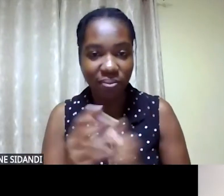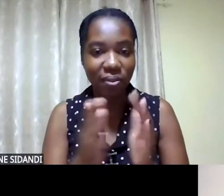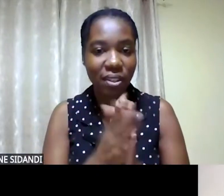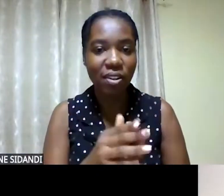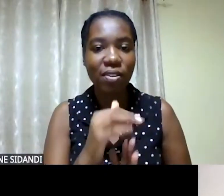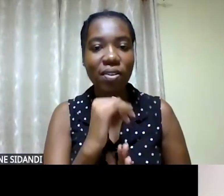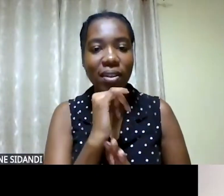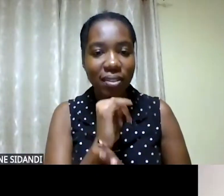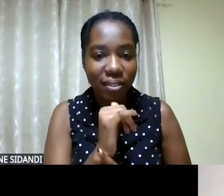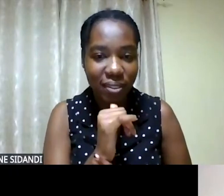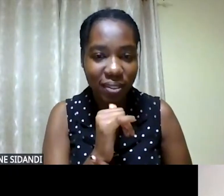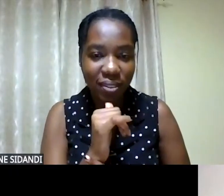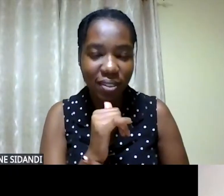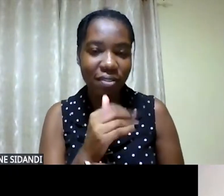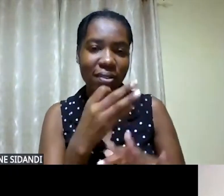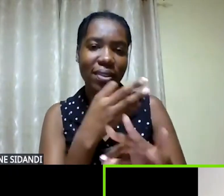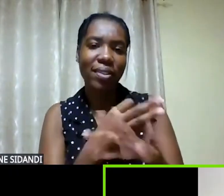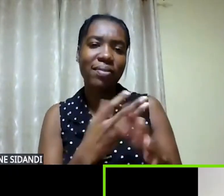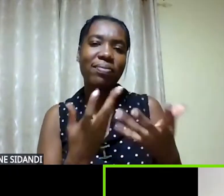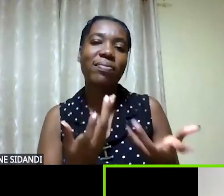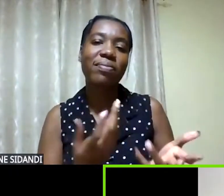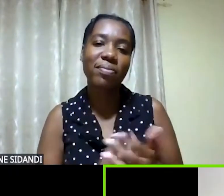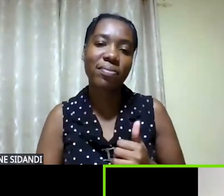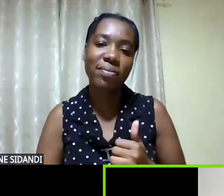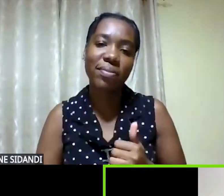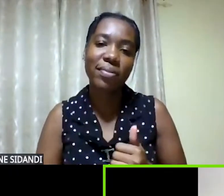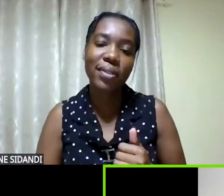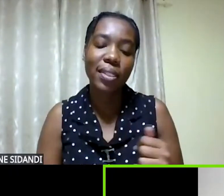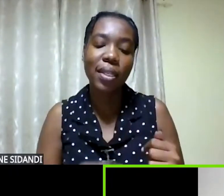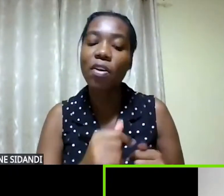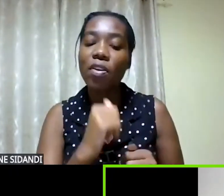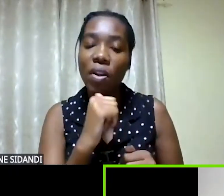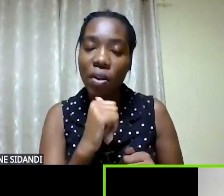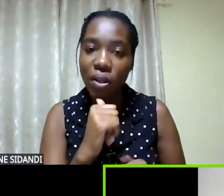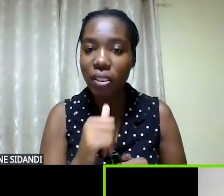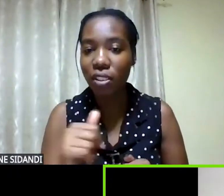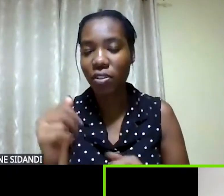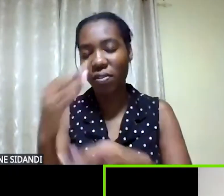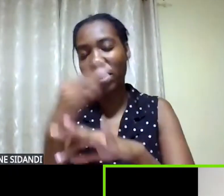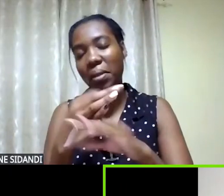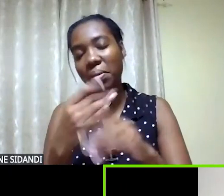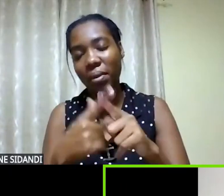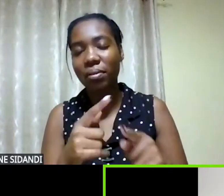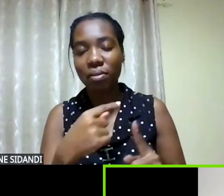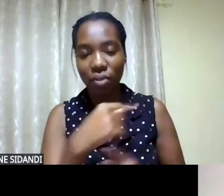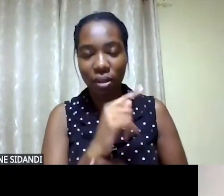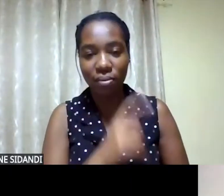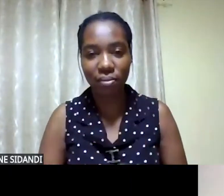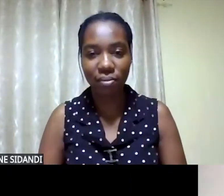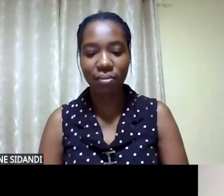have a business? How do you make a difference that it's not a delusion, it is a business that you're running?